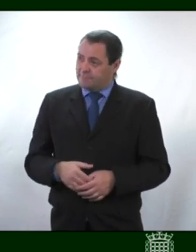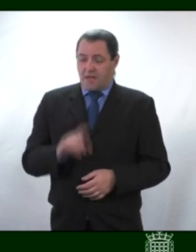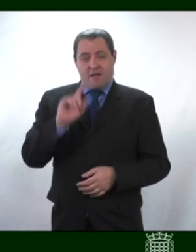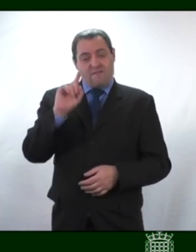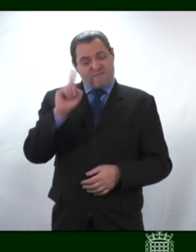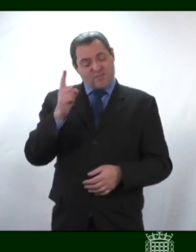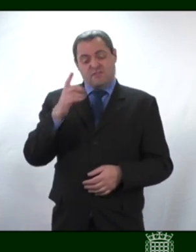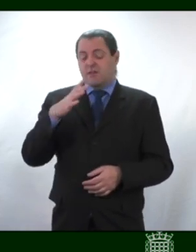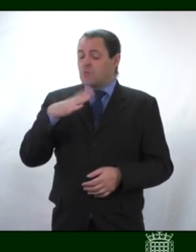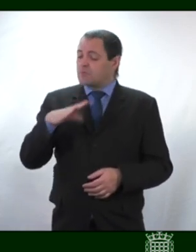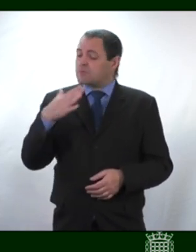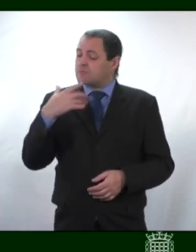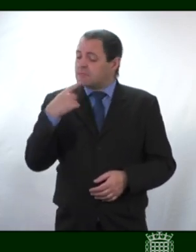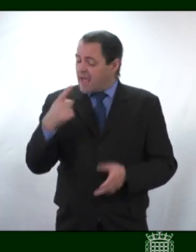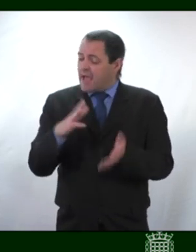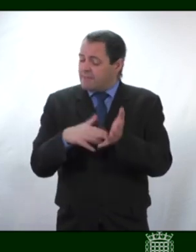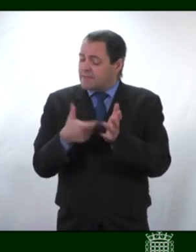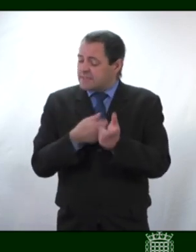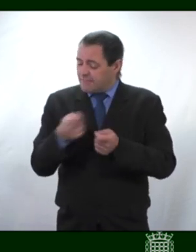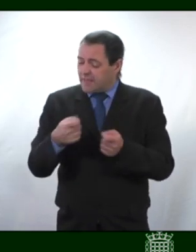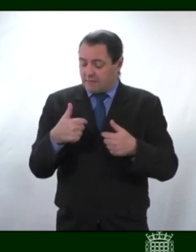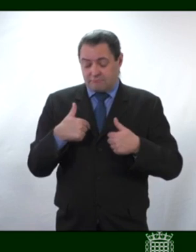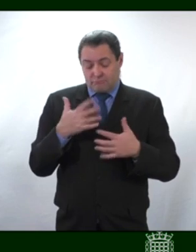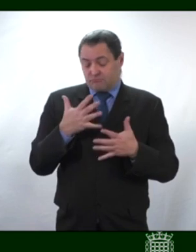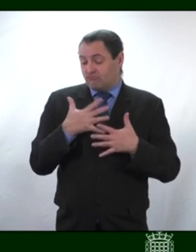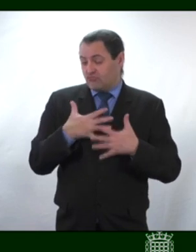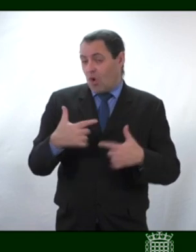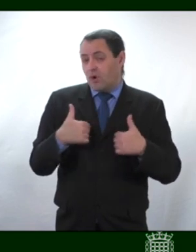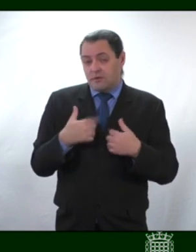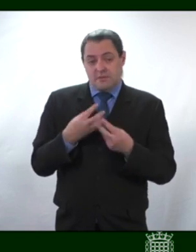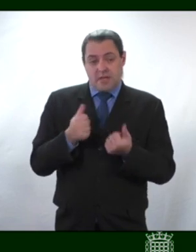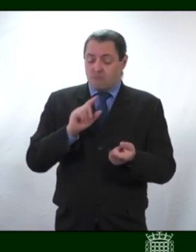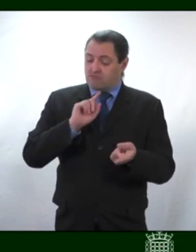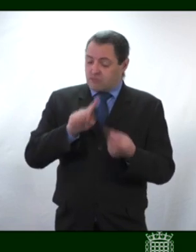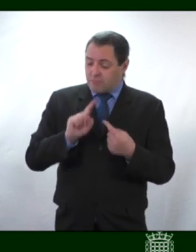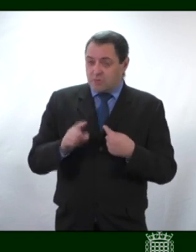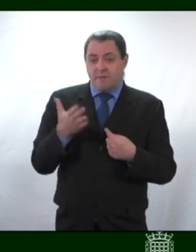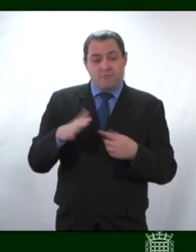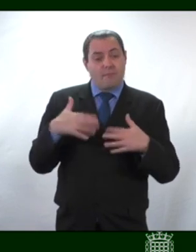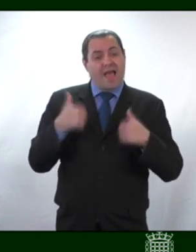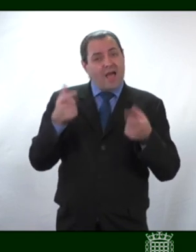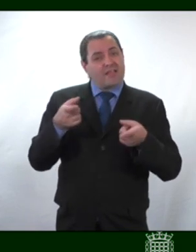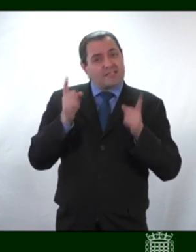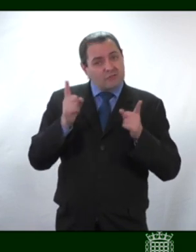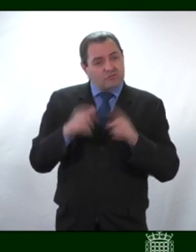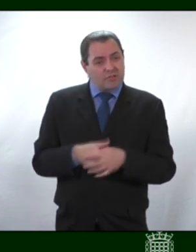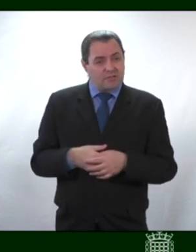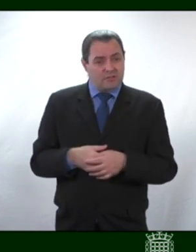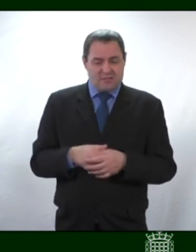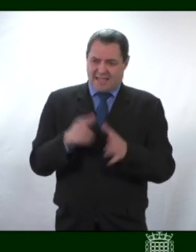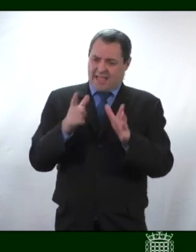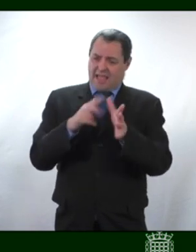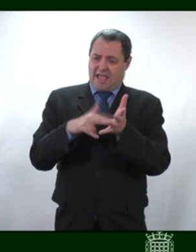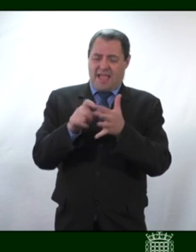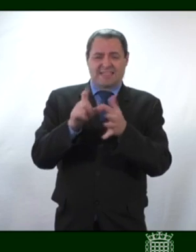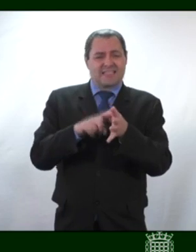Speaker, how shocked I am in terms of some of the responses of their Health Secretary. All Andy Burnham and the leaders